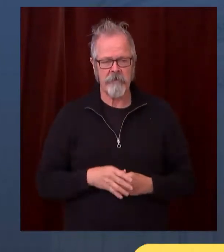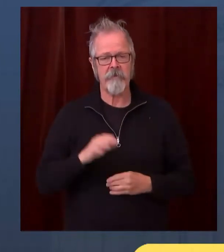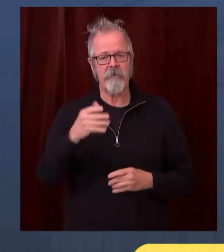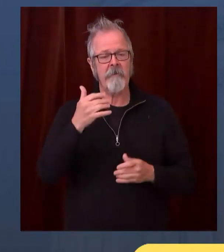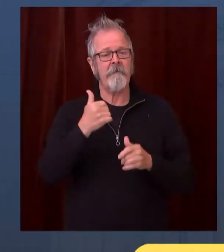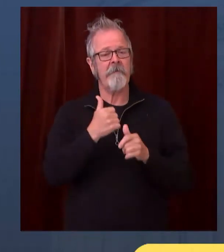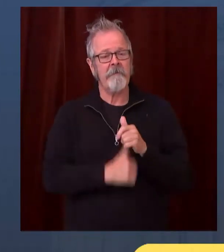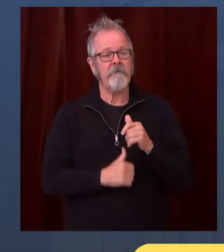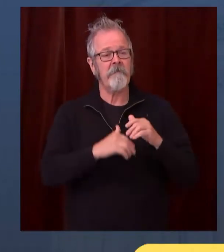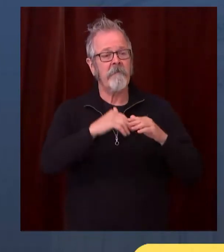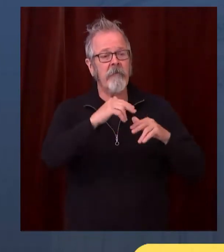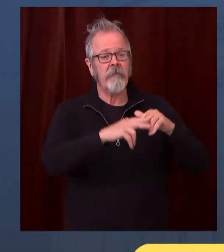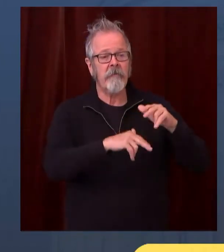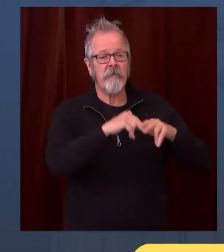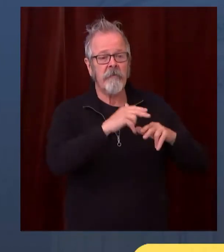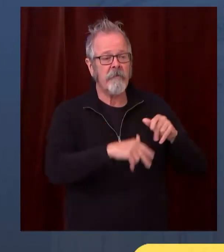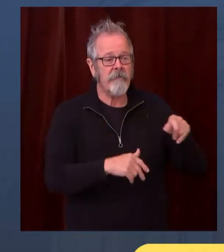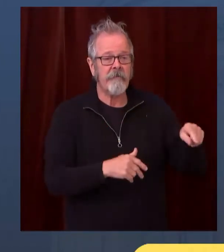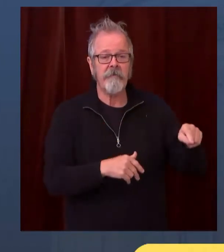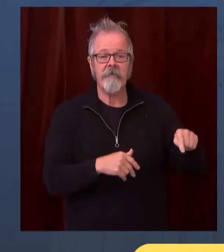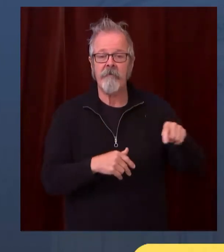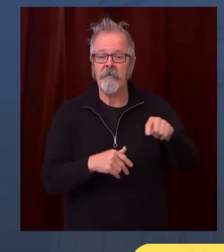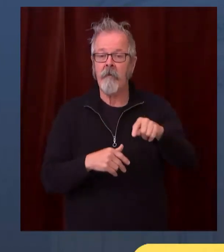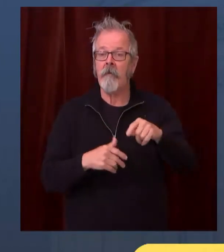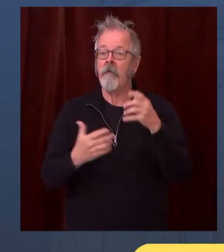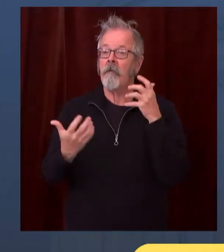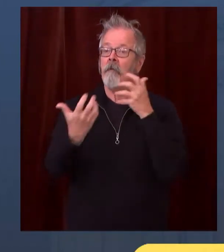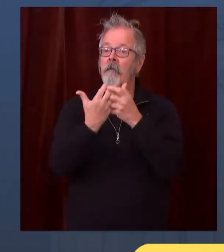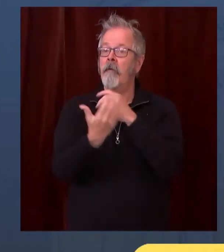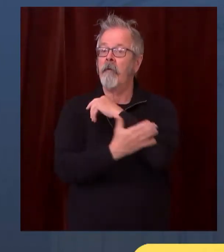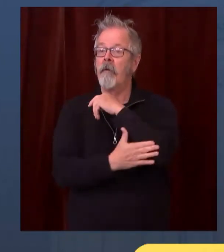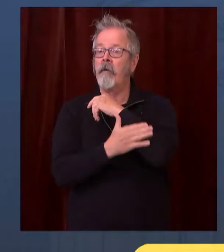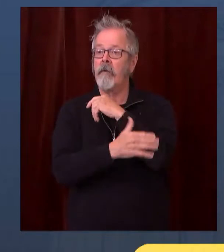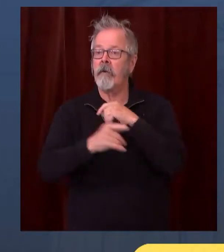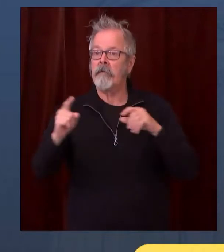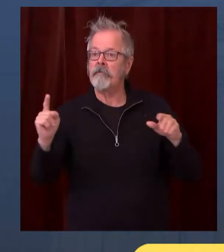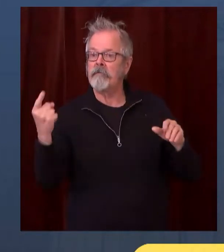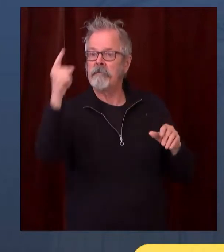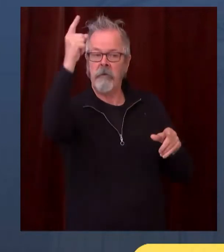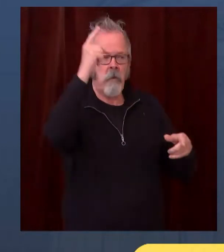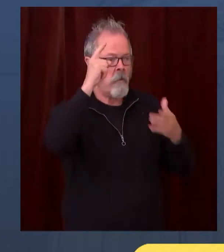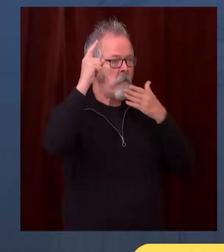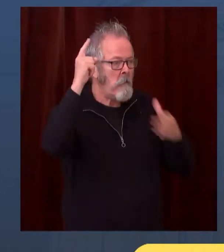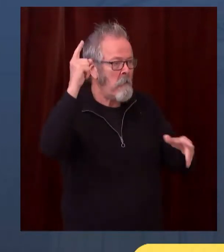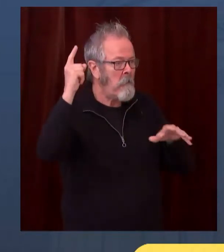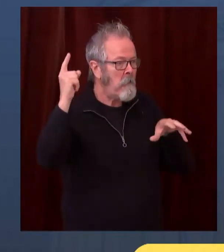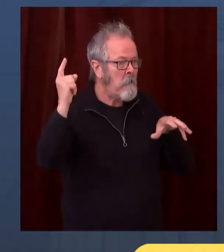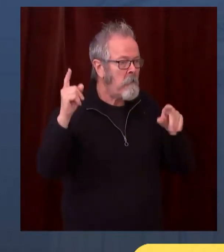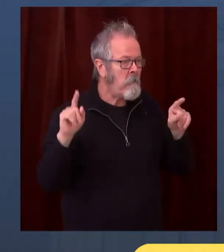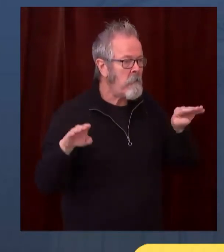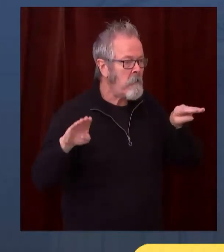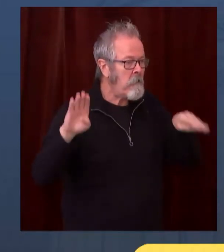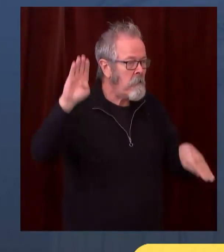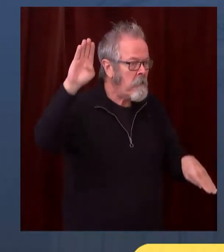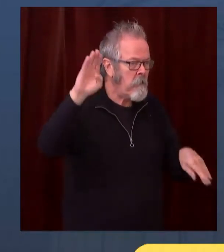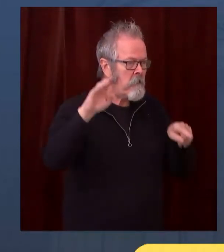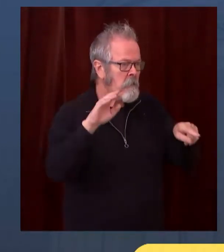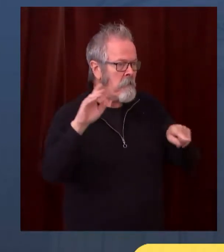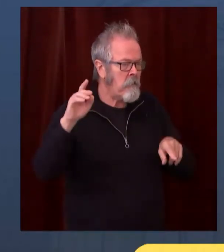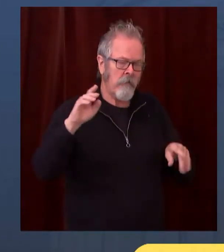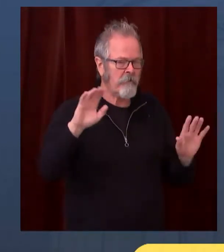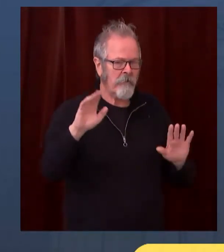nomenclature, but it's different. And it has 4 phases that are specific to the long-term care